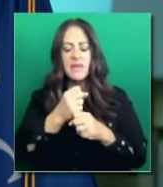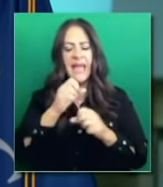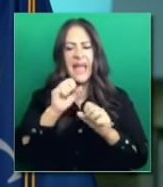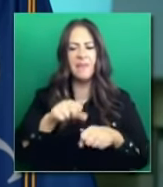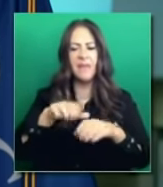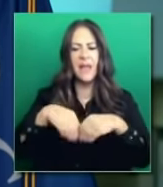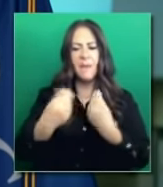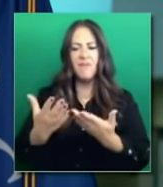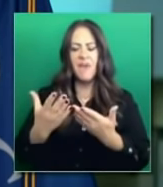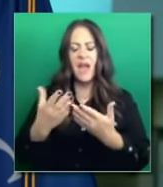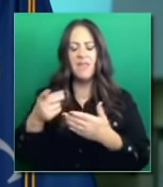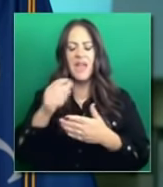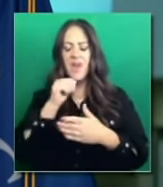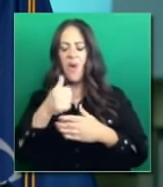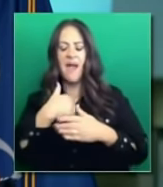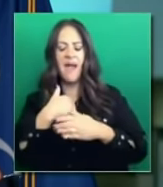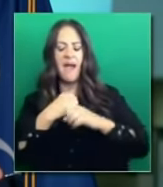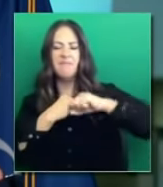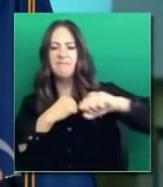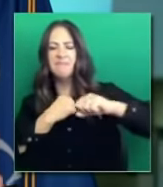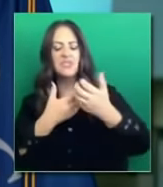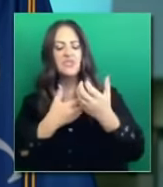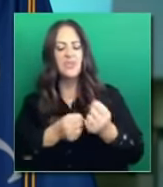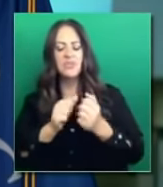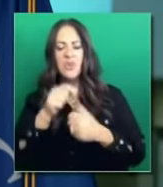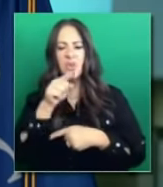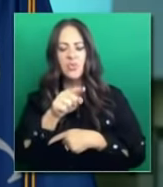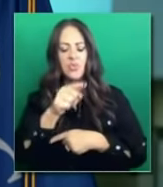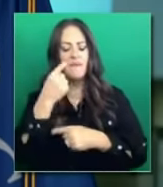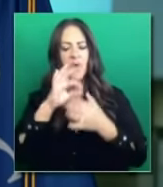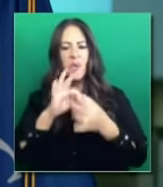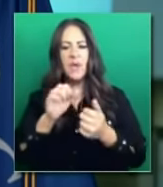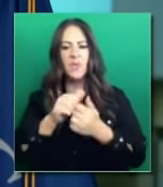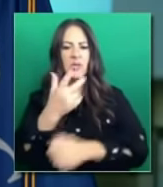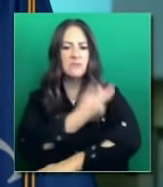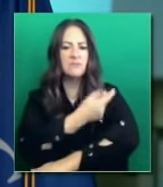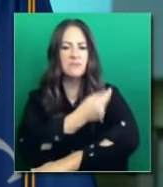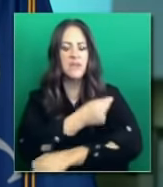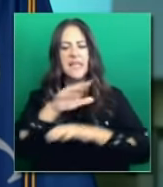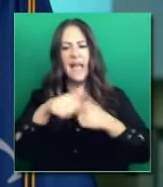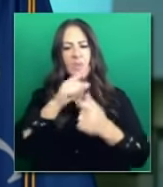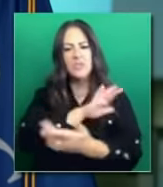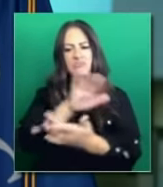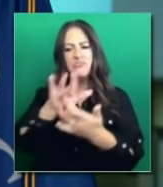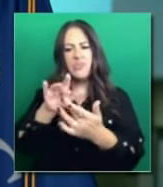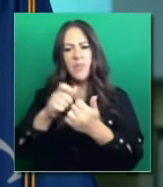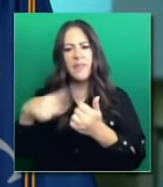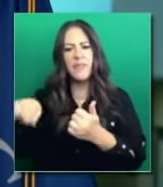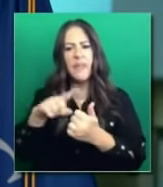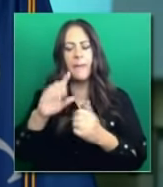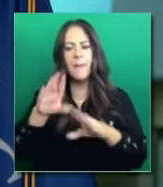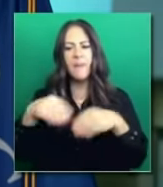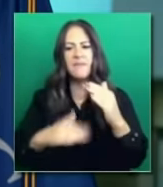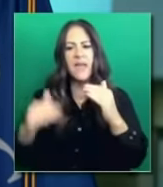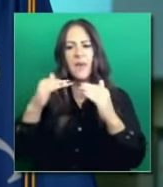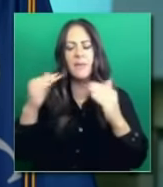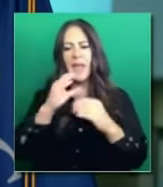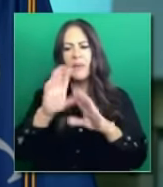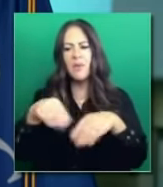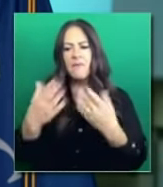in Latino communities? And what is your office doing to inform hard-to-reach Spanish-speaking Californians about the vaccine safety? Well, it's been